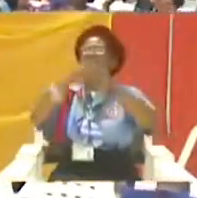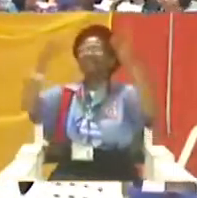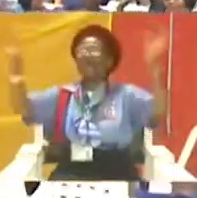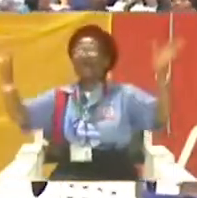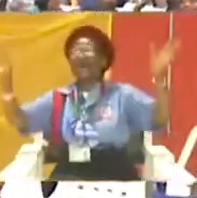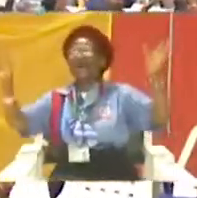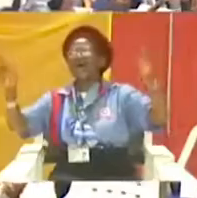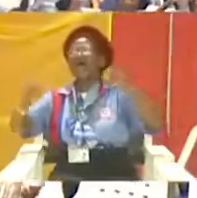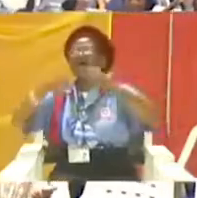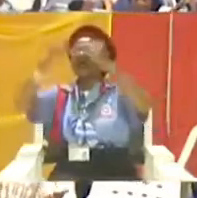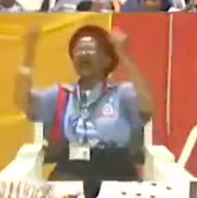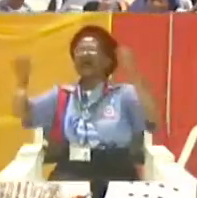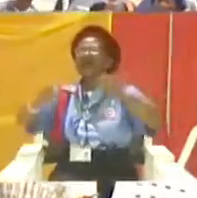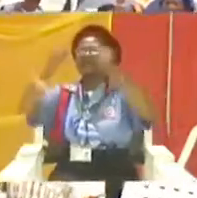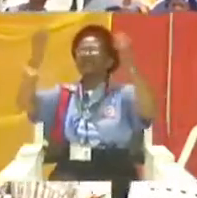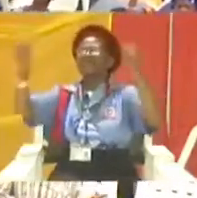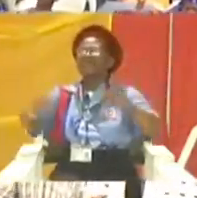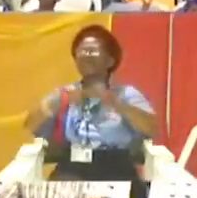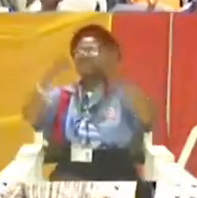Hallelujah,